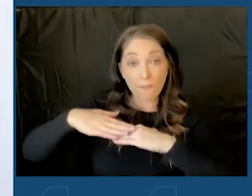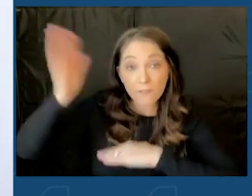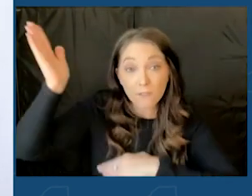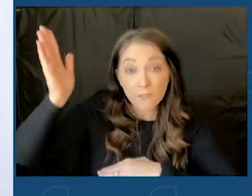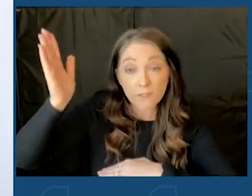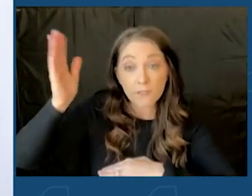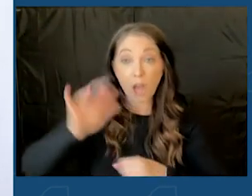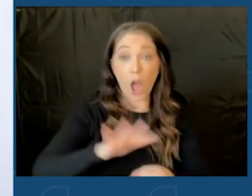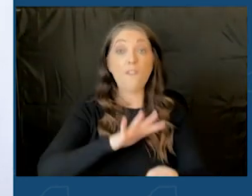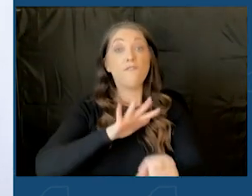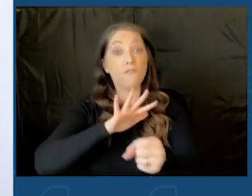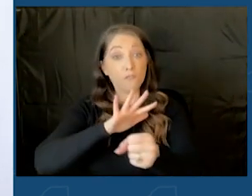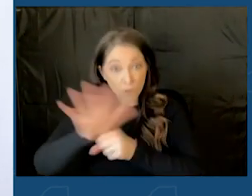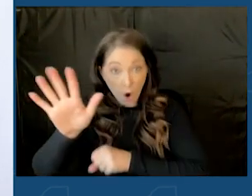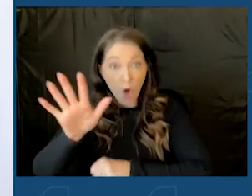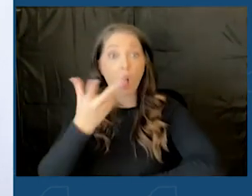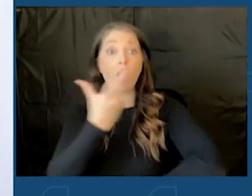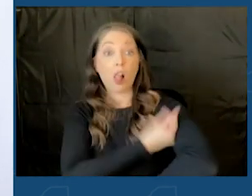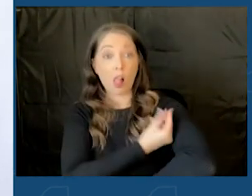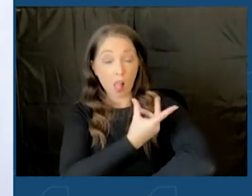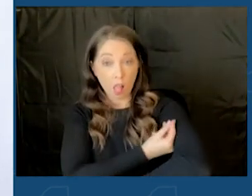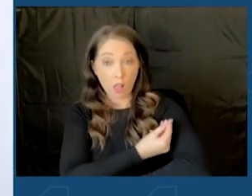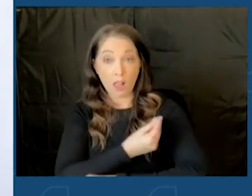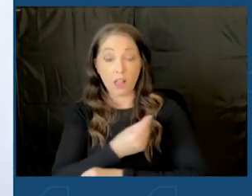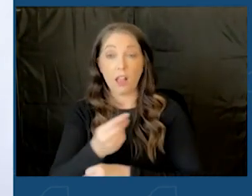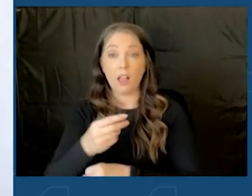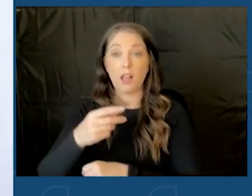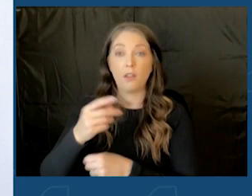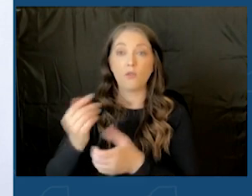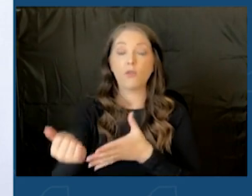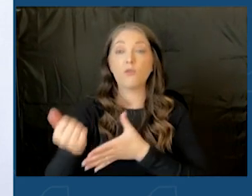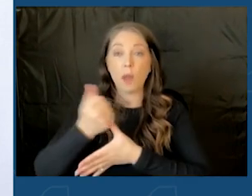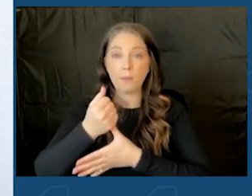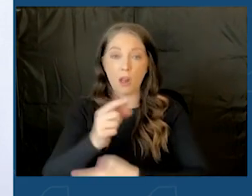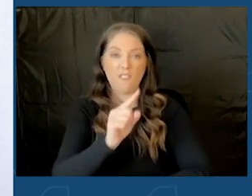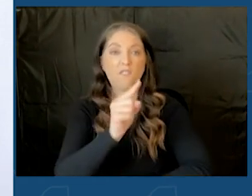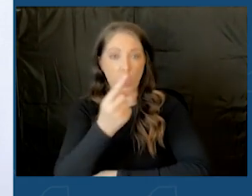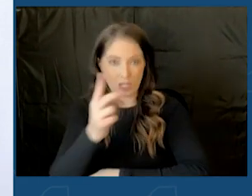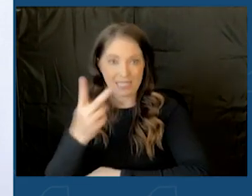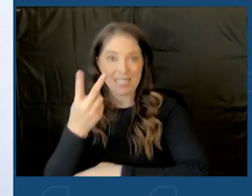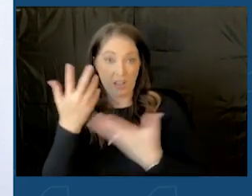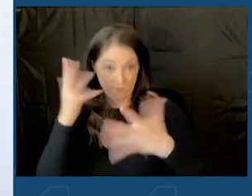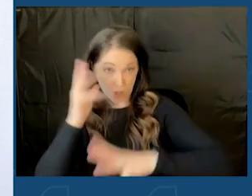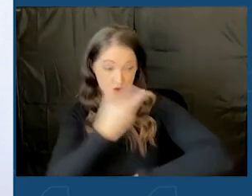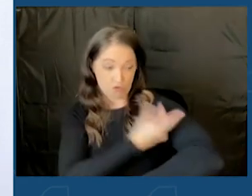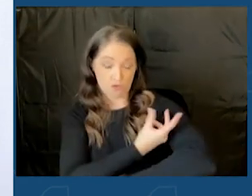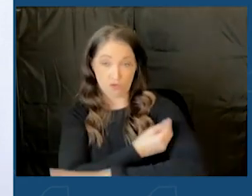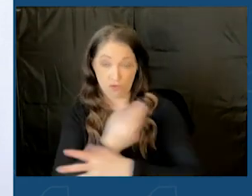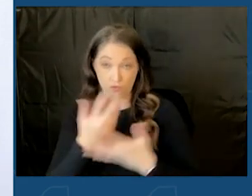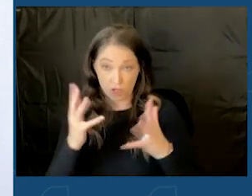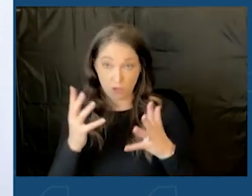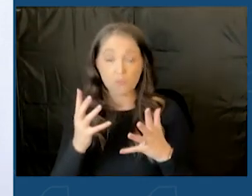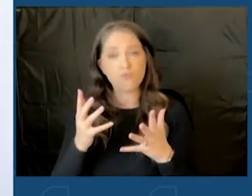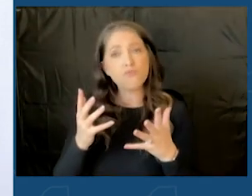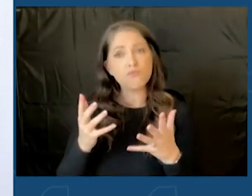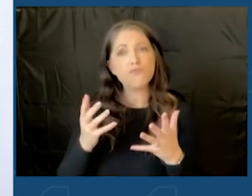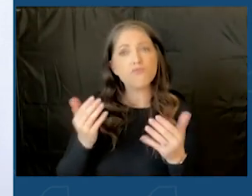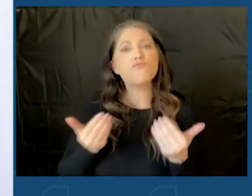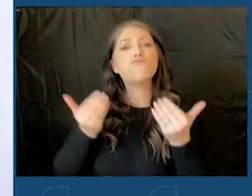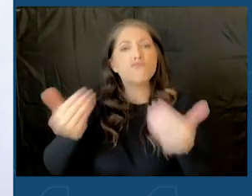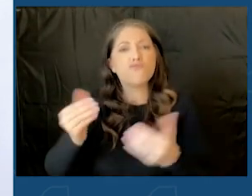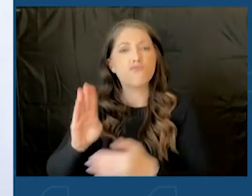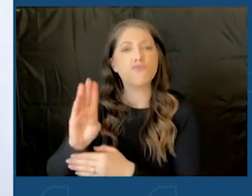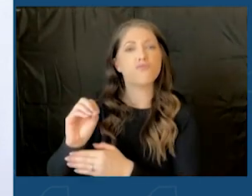full primary course of vaccines, that's the first and the second shot, you should get a booster. It